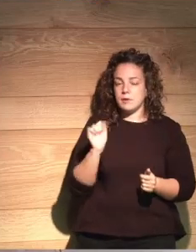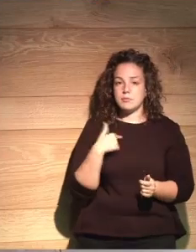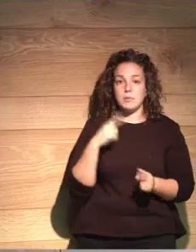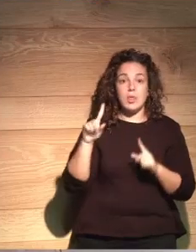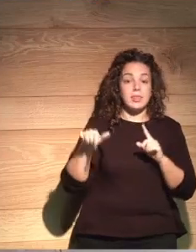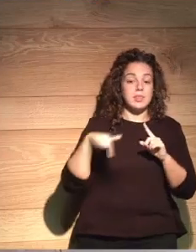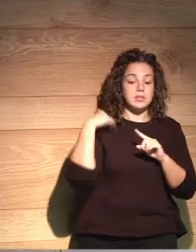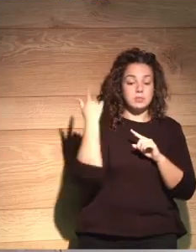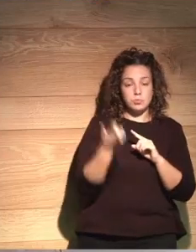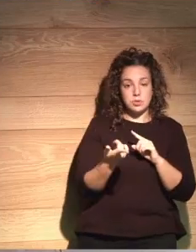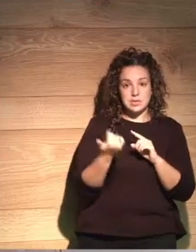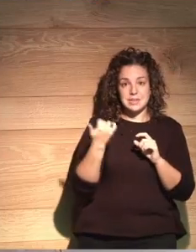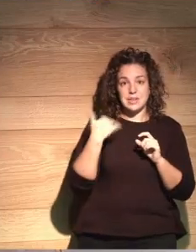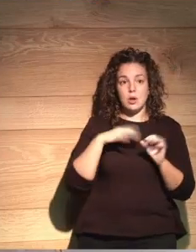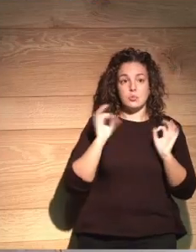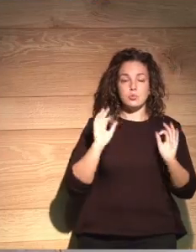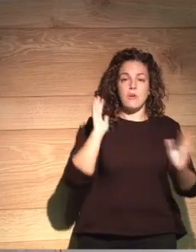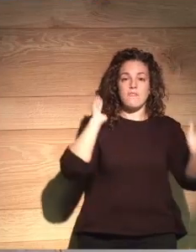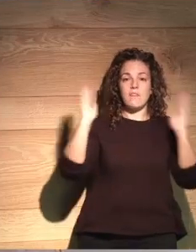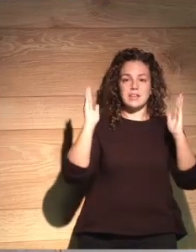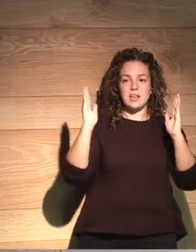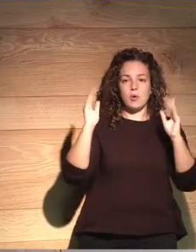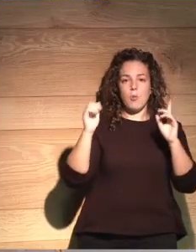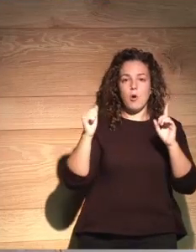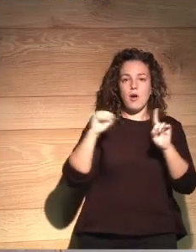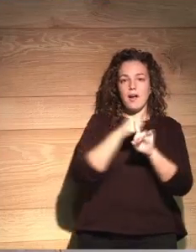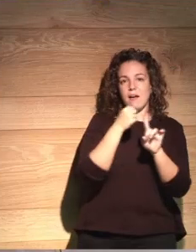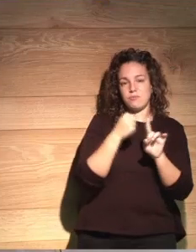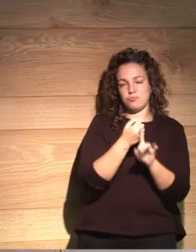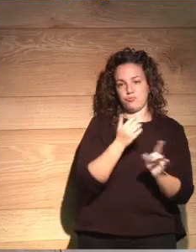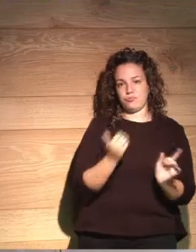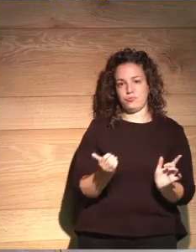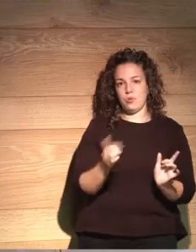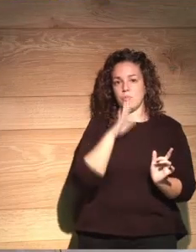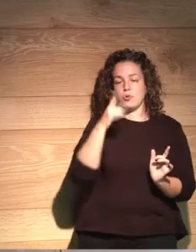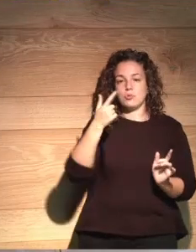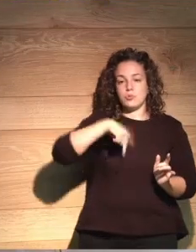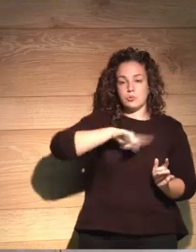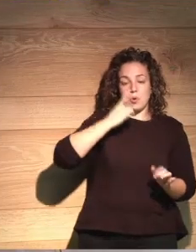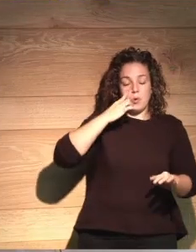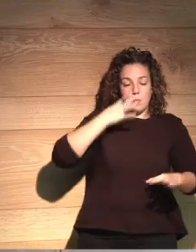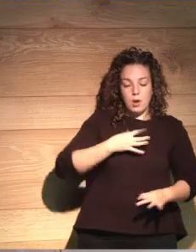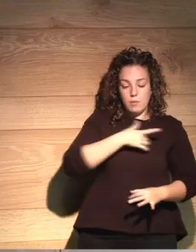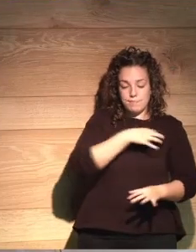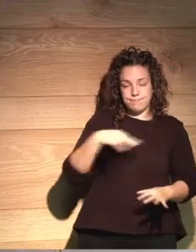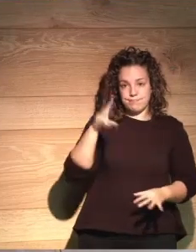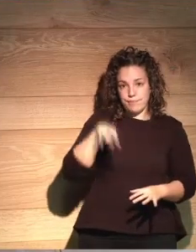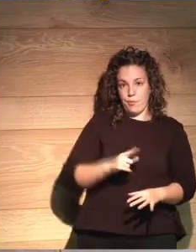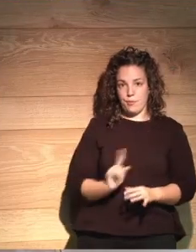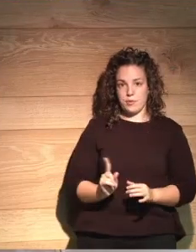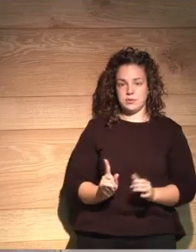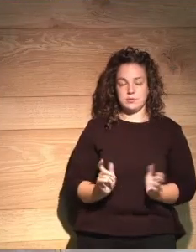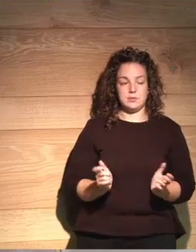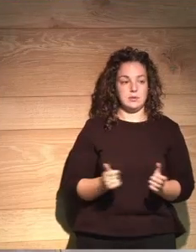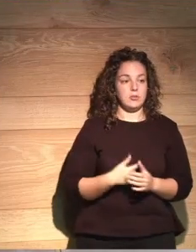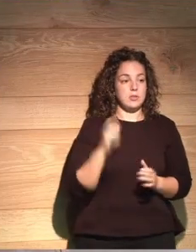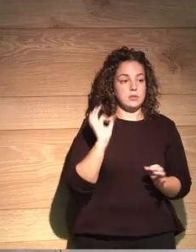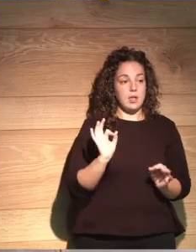like with algorithm mathematics, etc. But then there is this declining phase, because we human beings are not